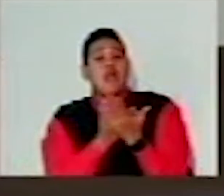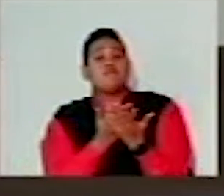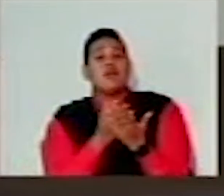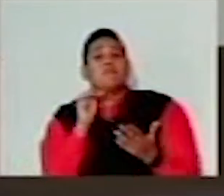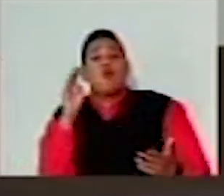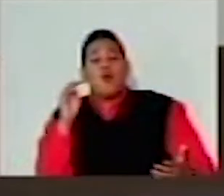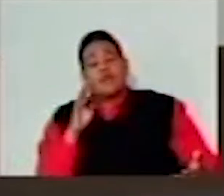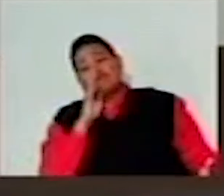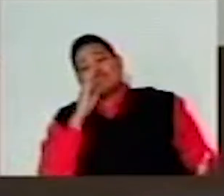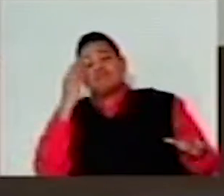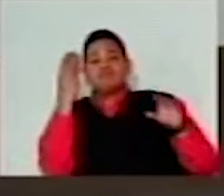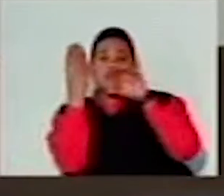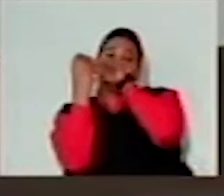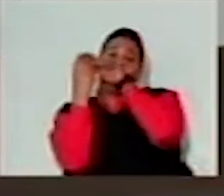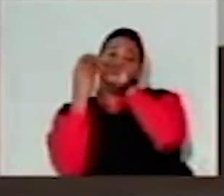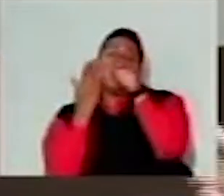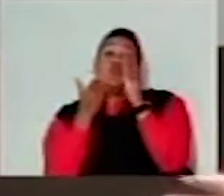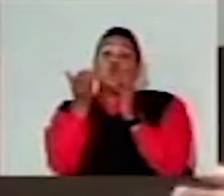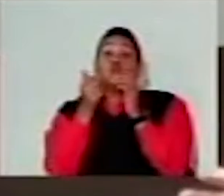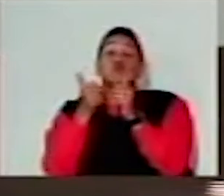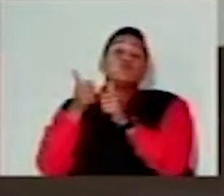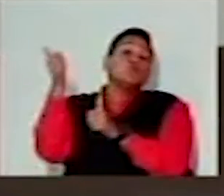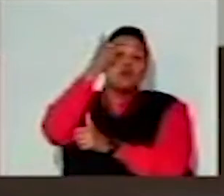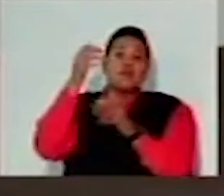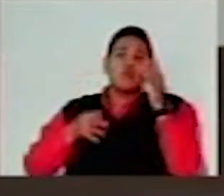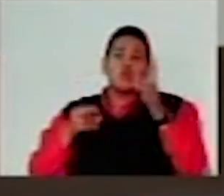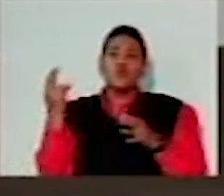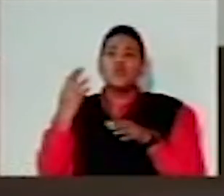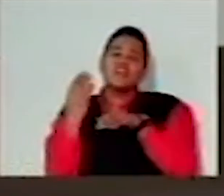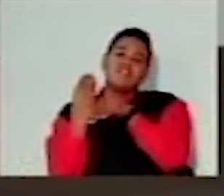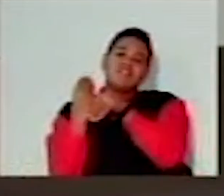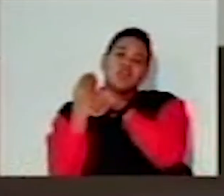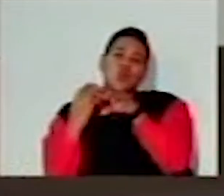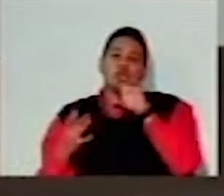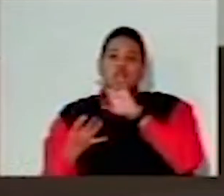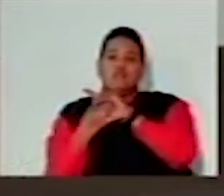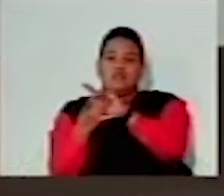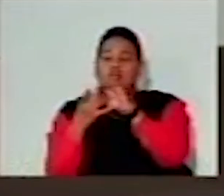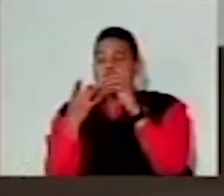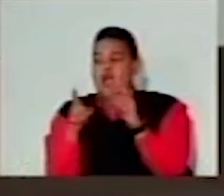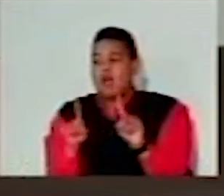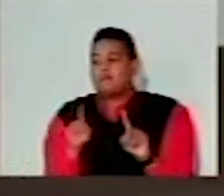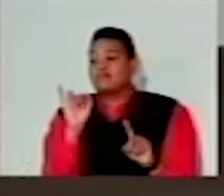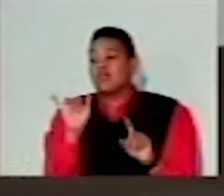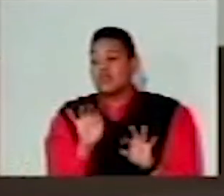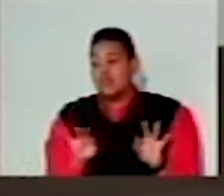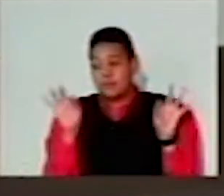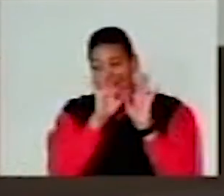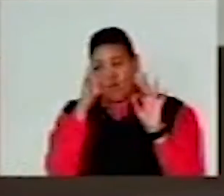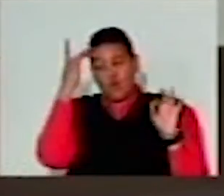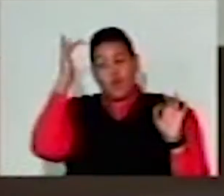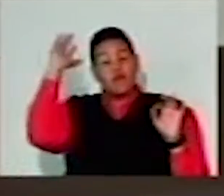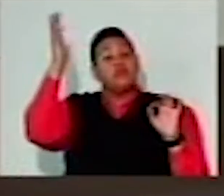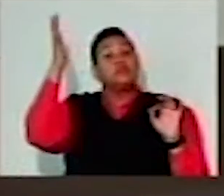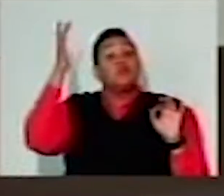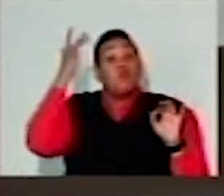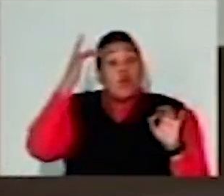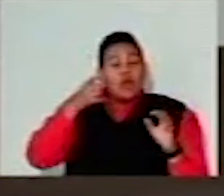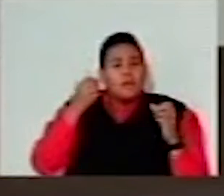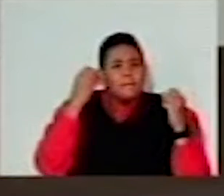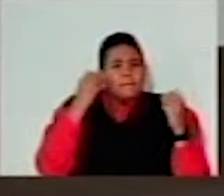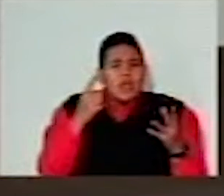from Montego Bay to the Supreme Court using a video link. This is important, Mr. Speaker, because there are